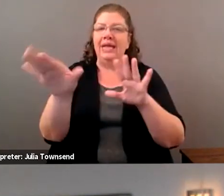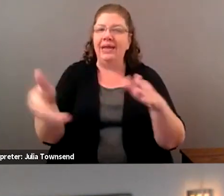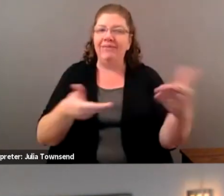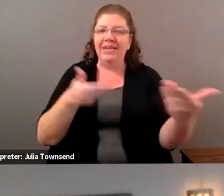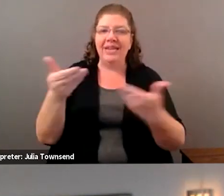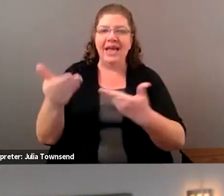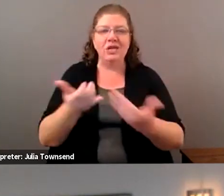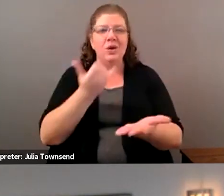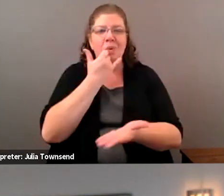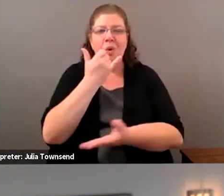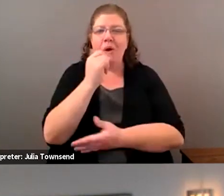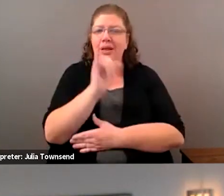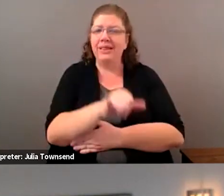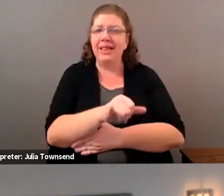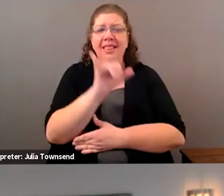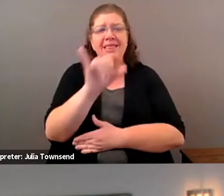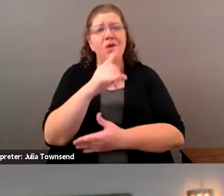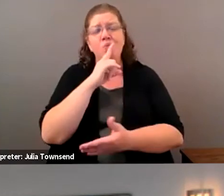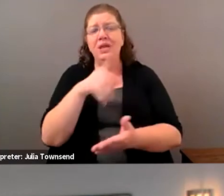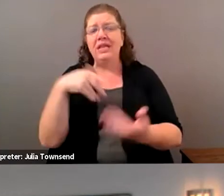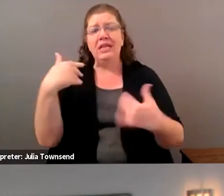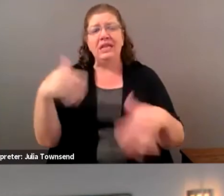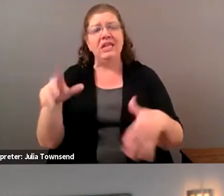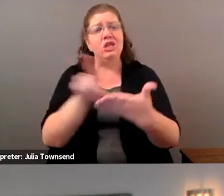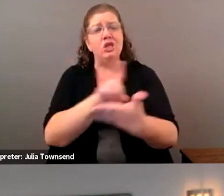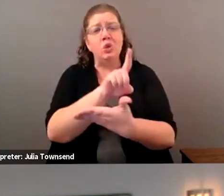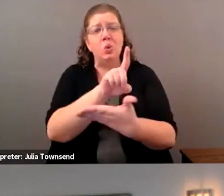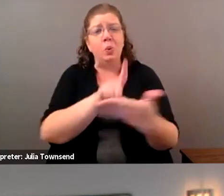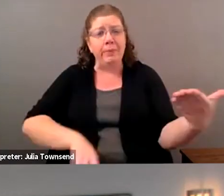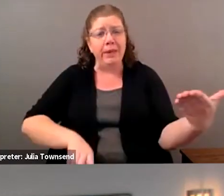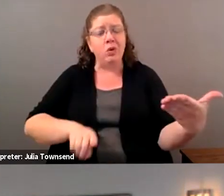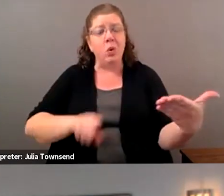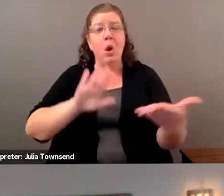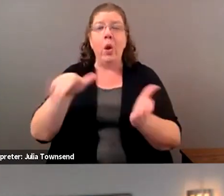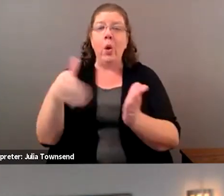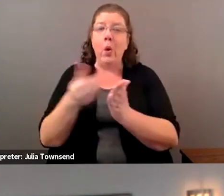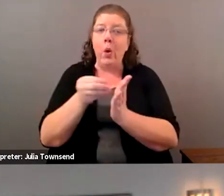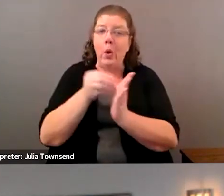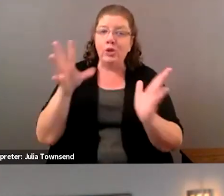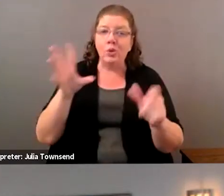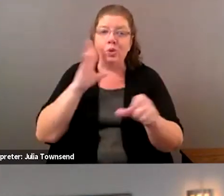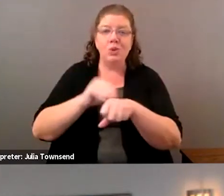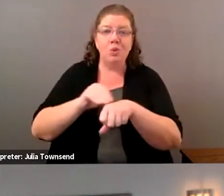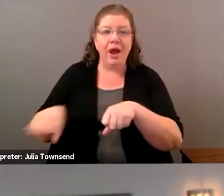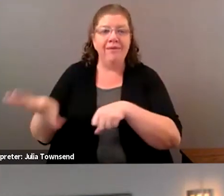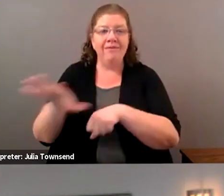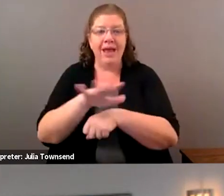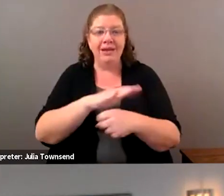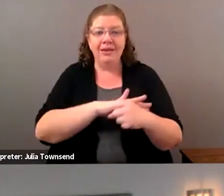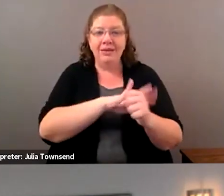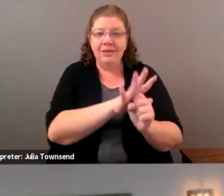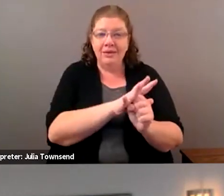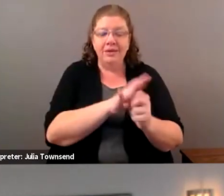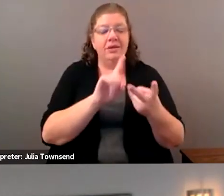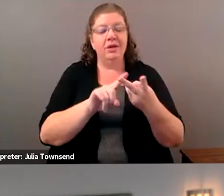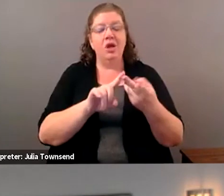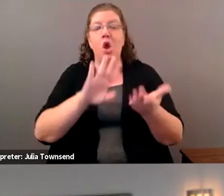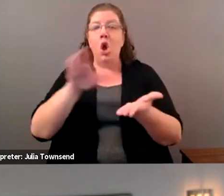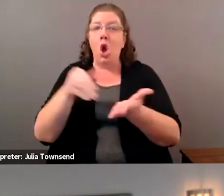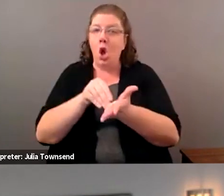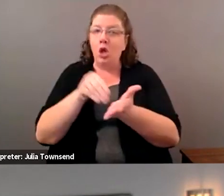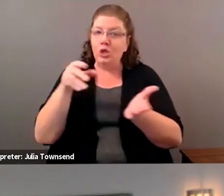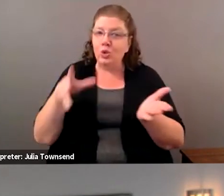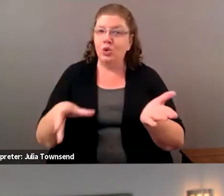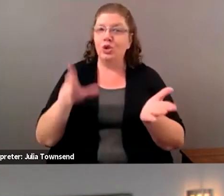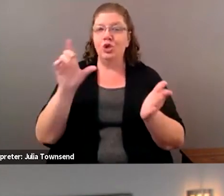as to say discriminatory. All students were affected, and all students should have